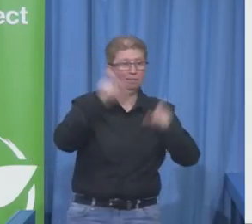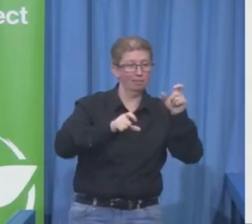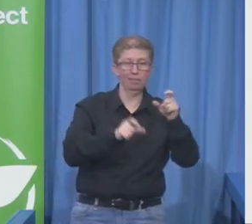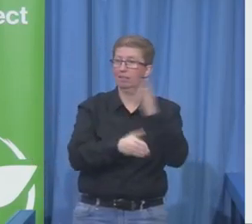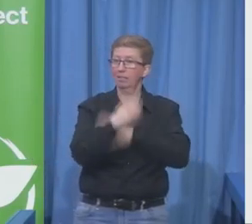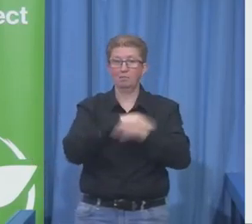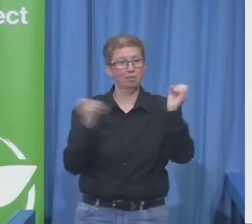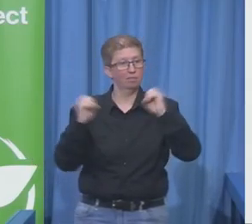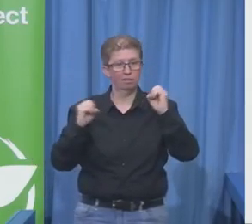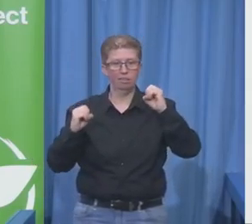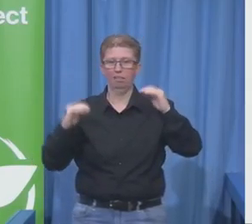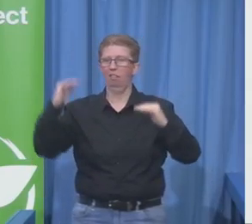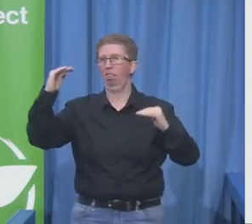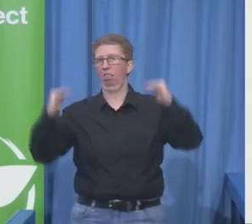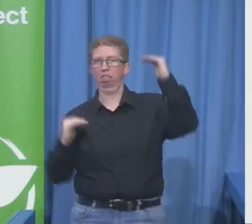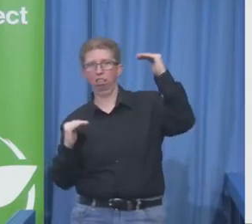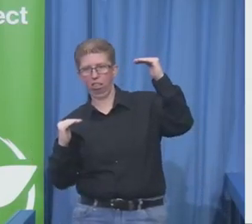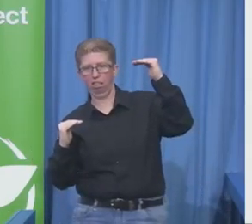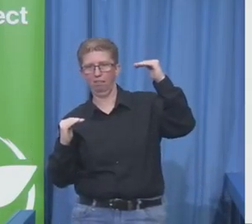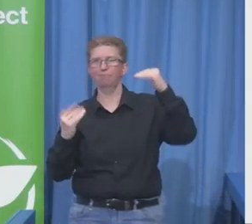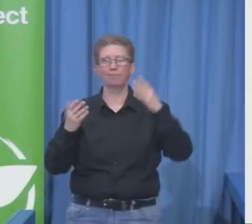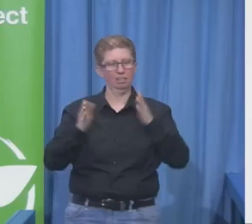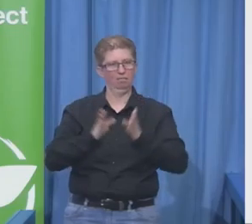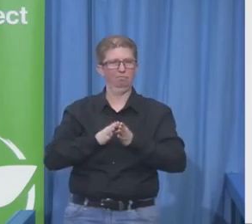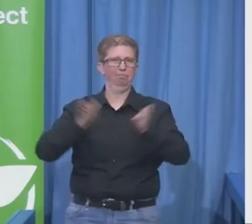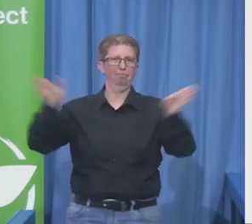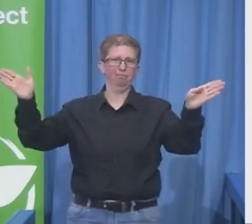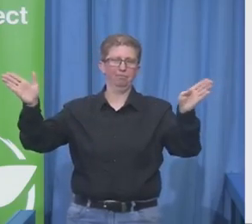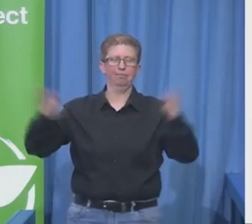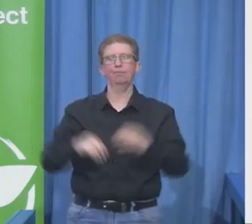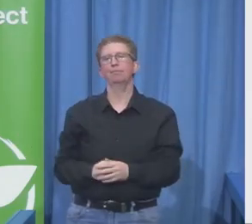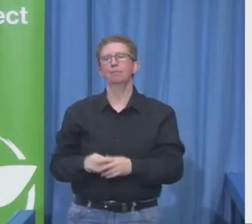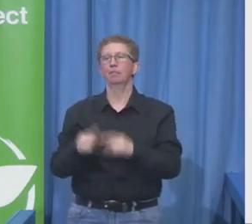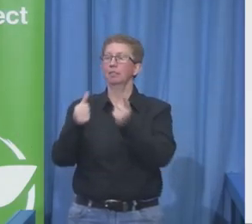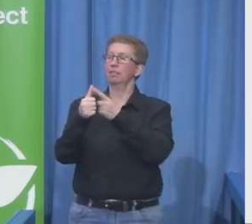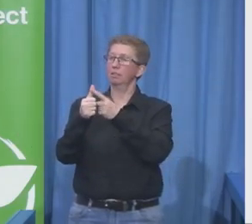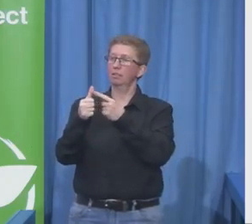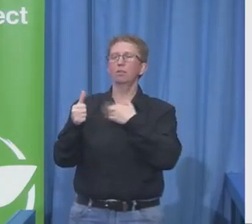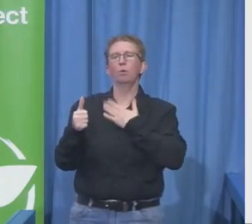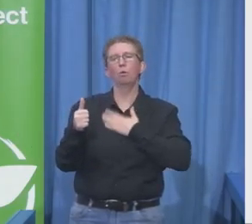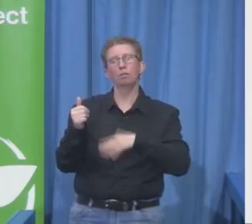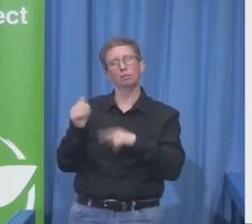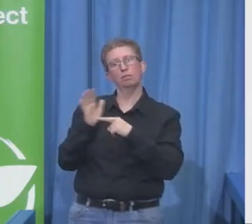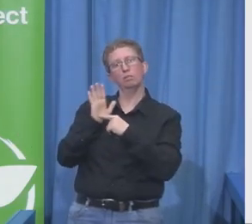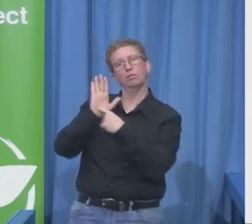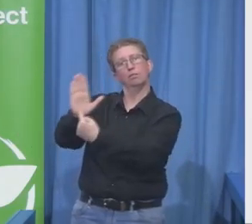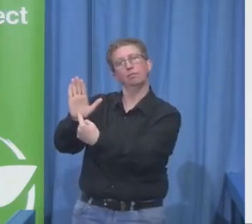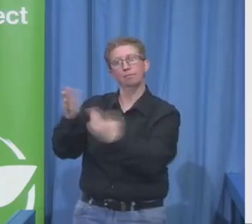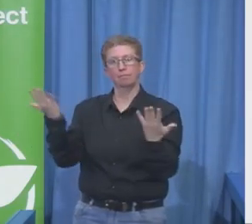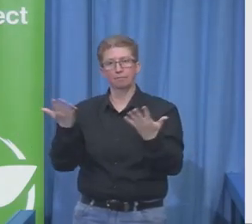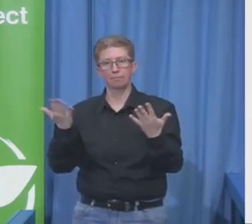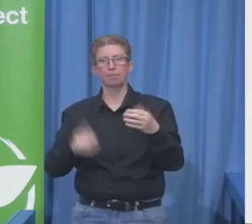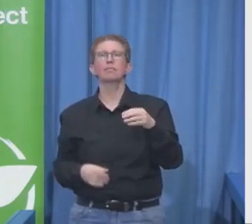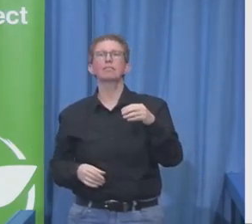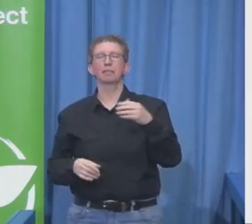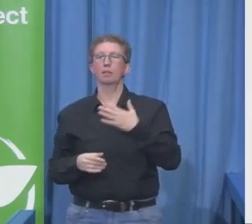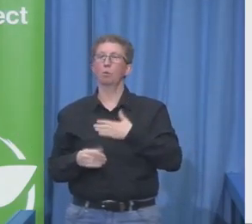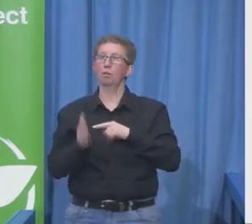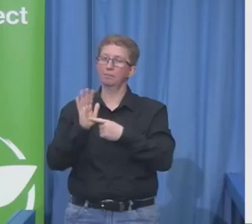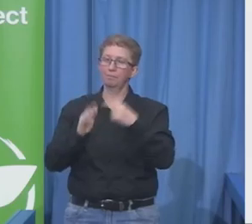with. So first of all, I'd like to introduce Samir GADGIL. Samir is currently the Vice President and Head of HR at